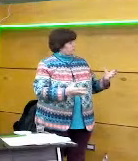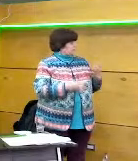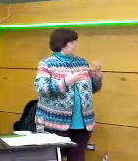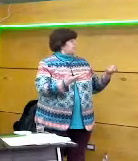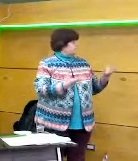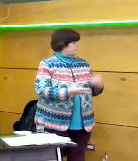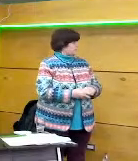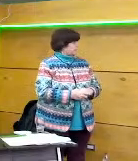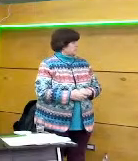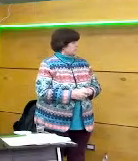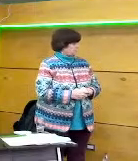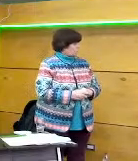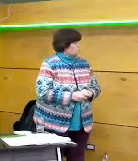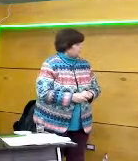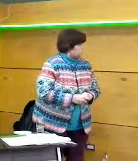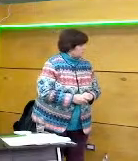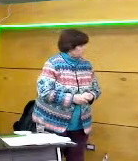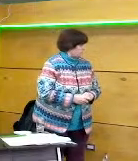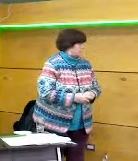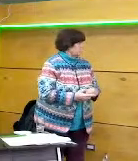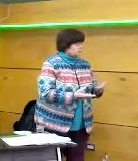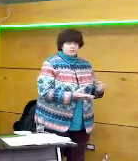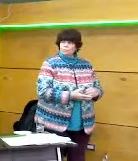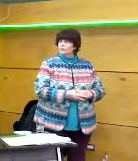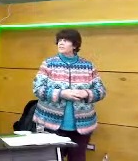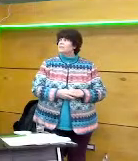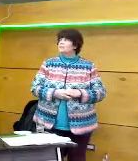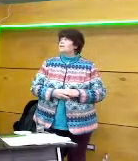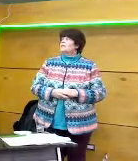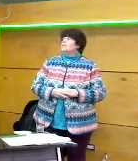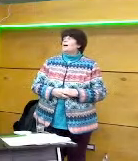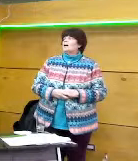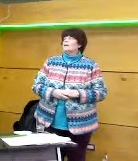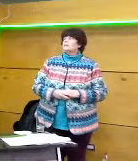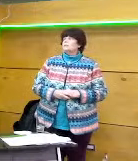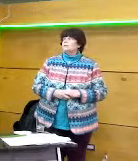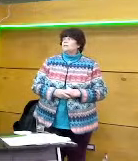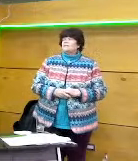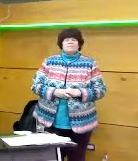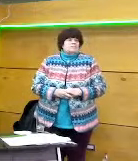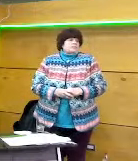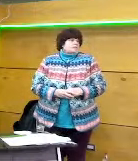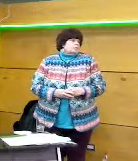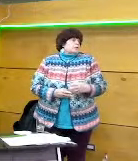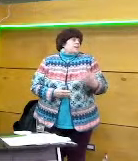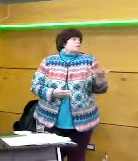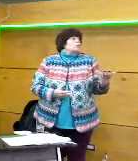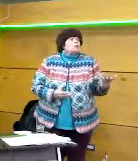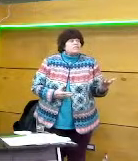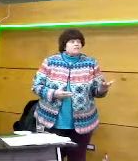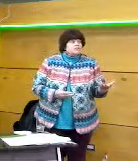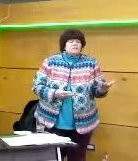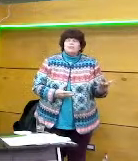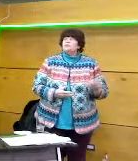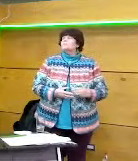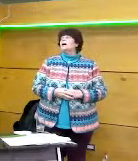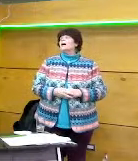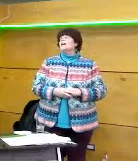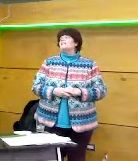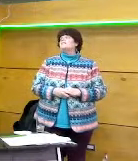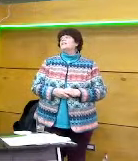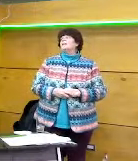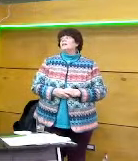word in the poem to tell the story? Does it create a question in